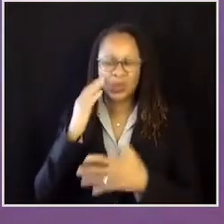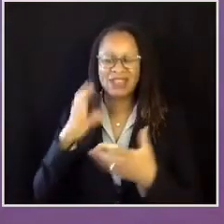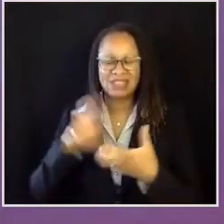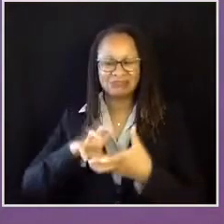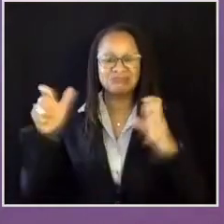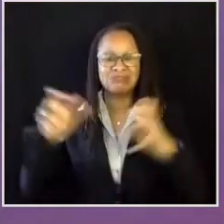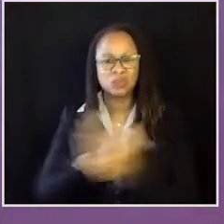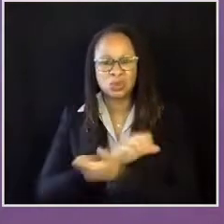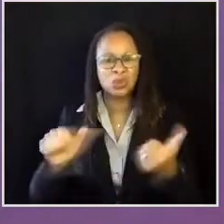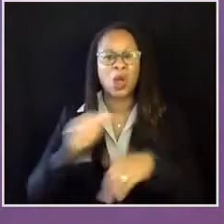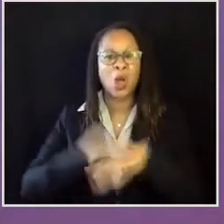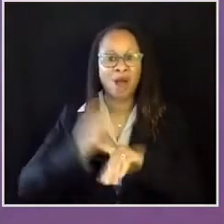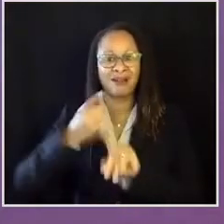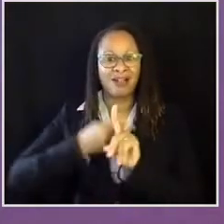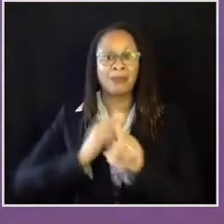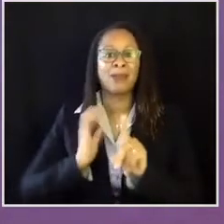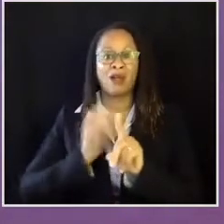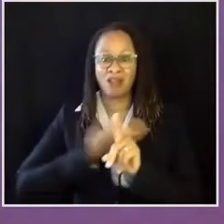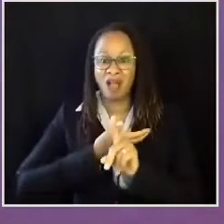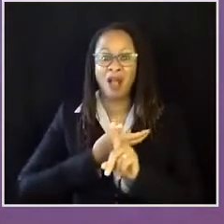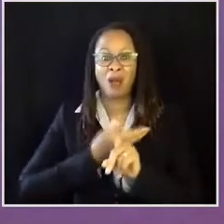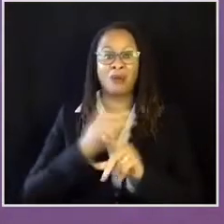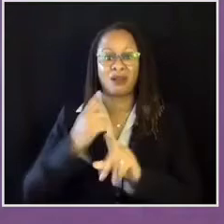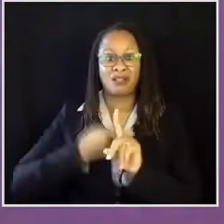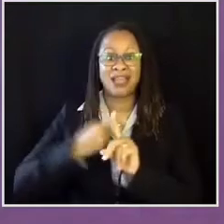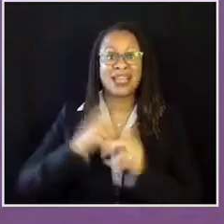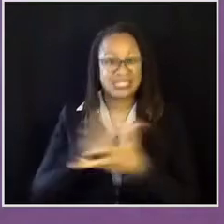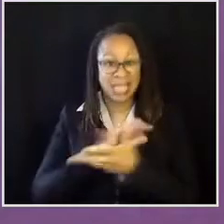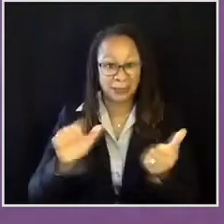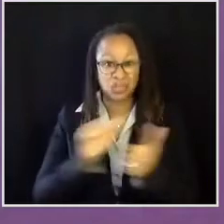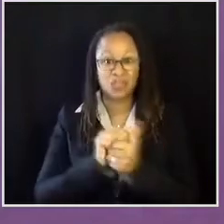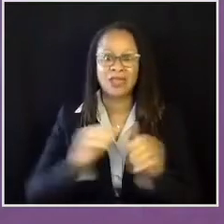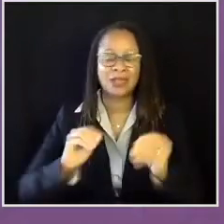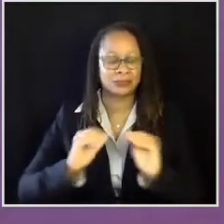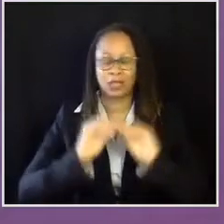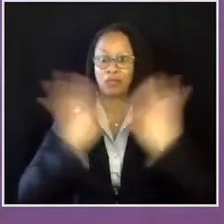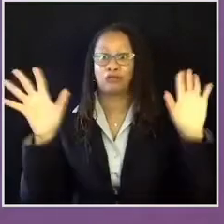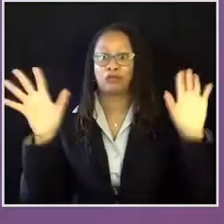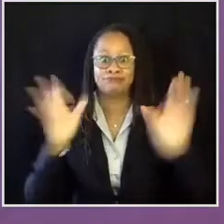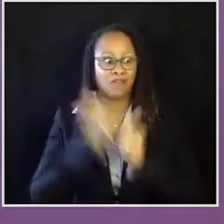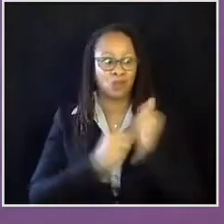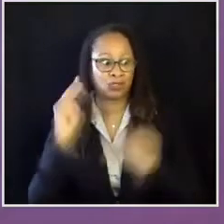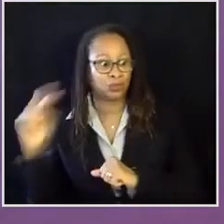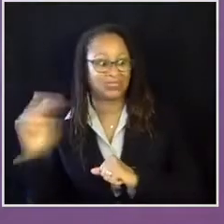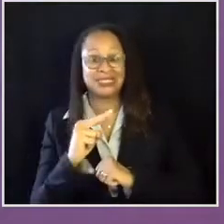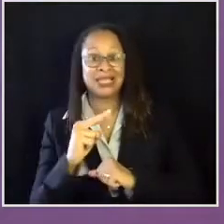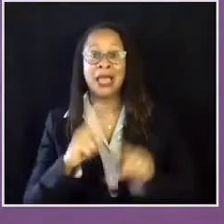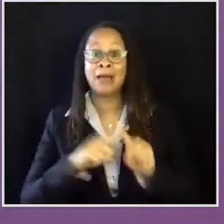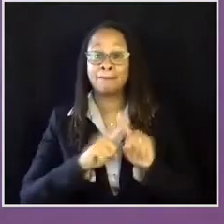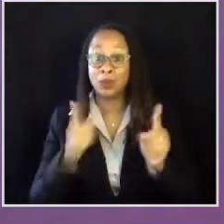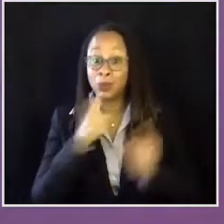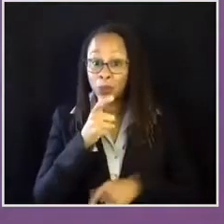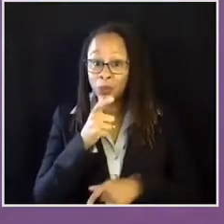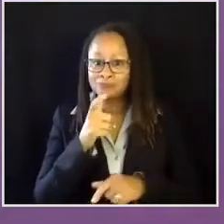climate, our climate. Damage that is plain for everyone to see but the president.